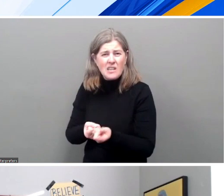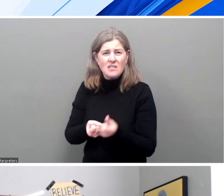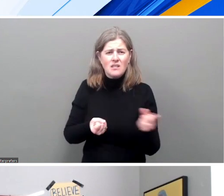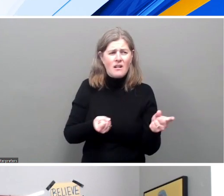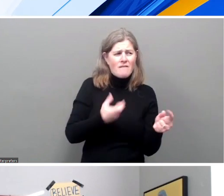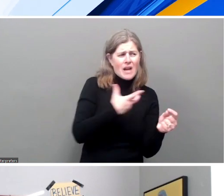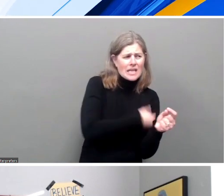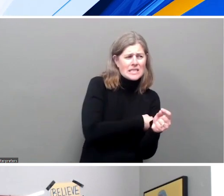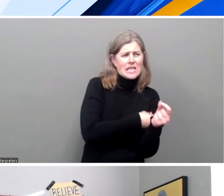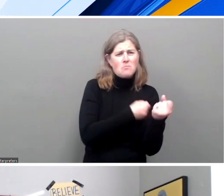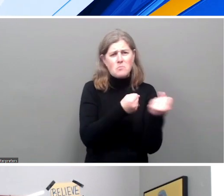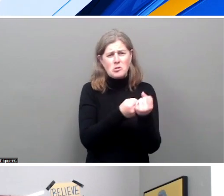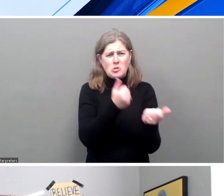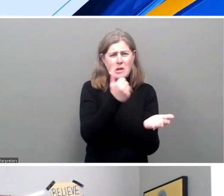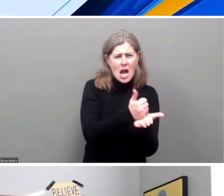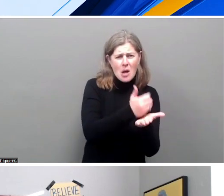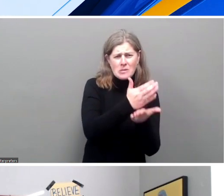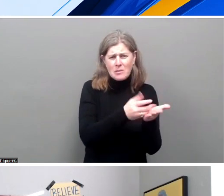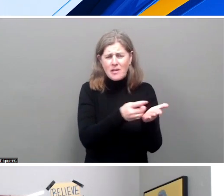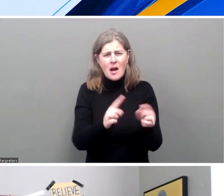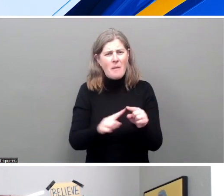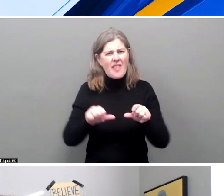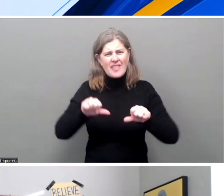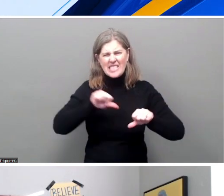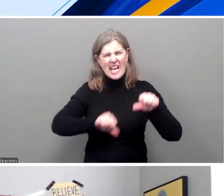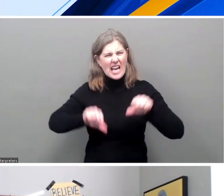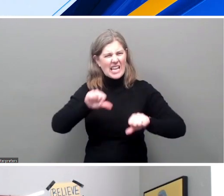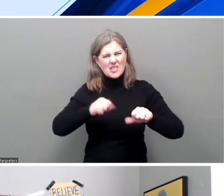I just think the science is really early.